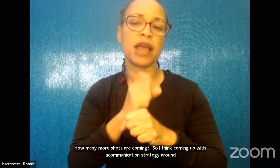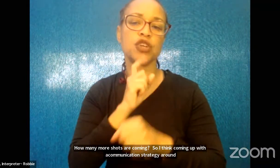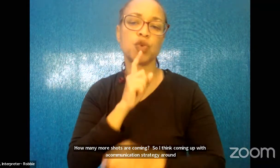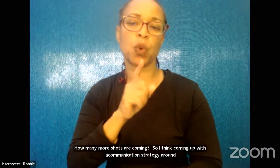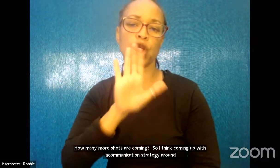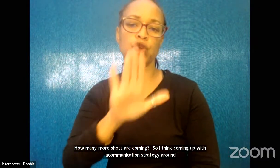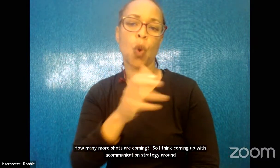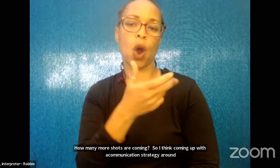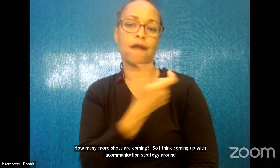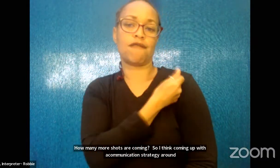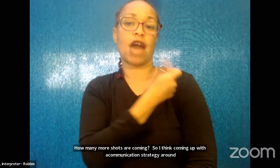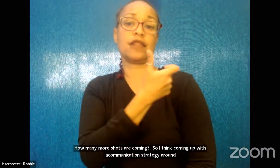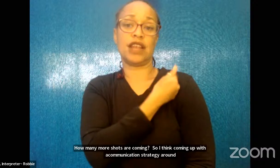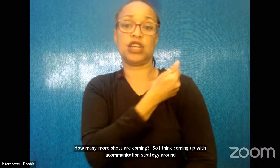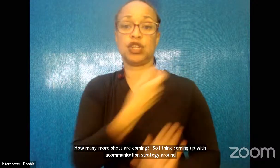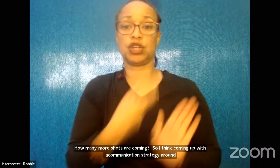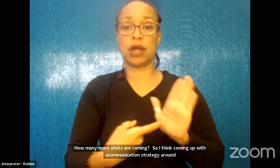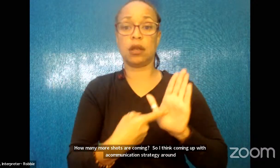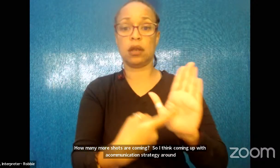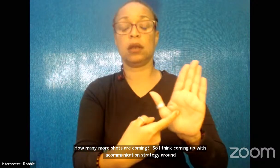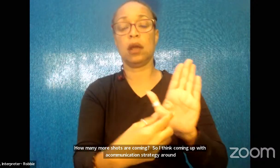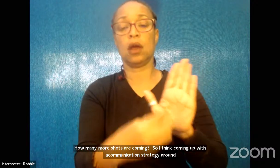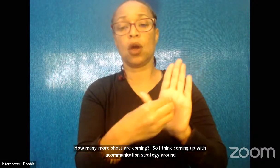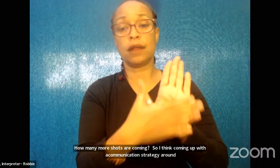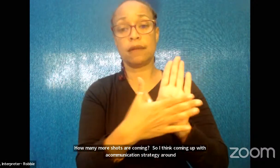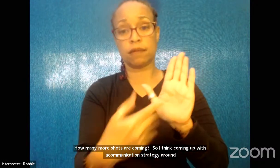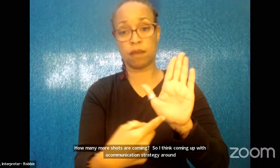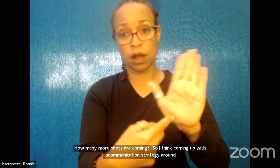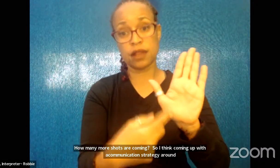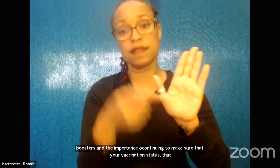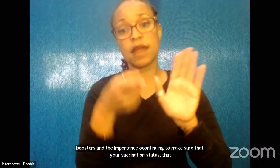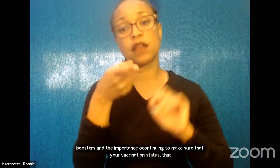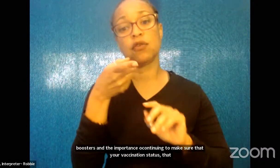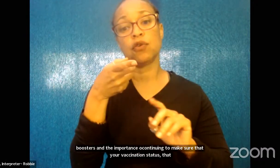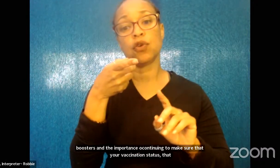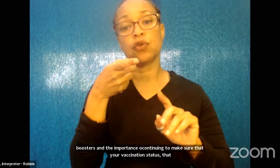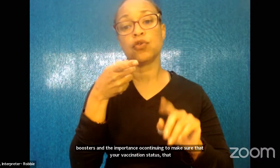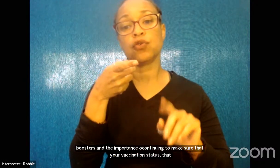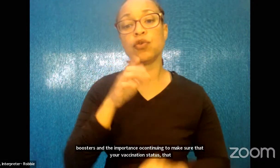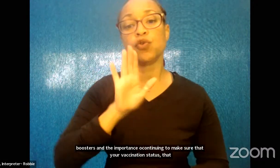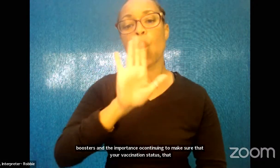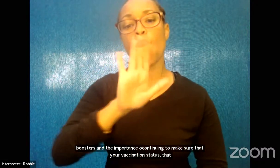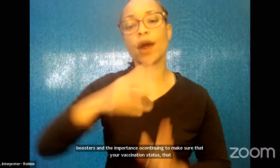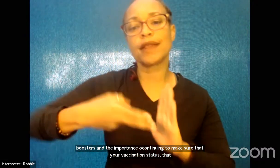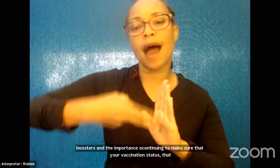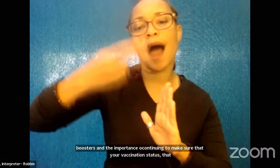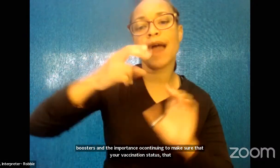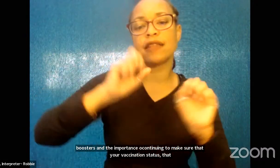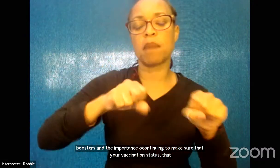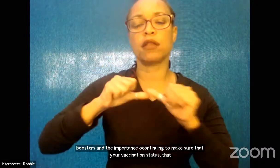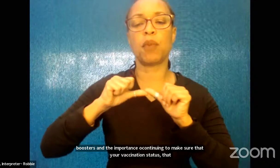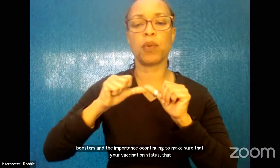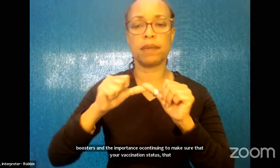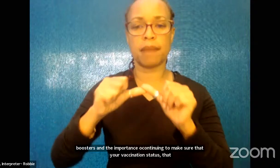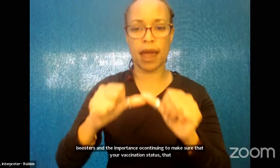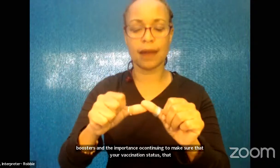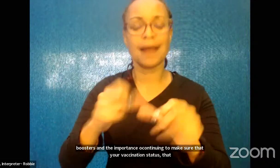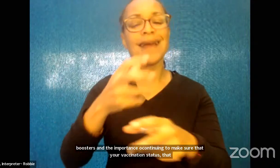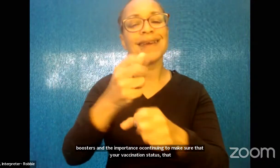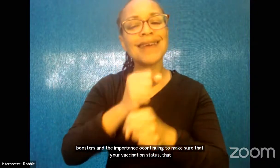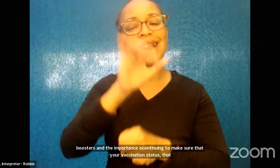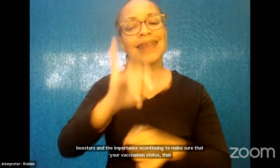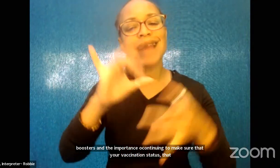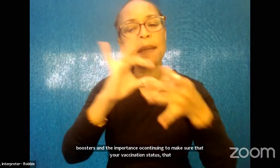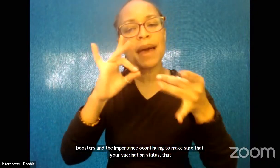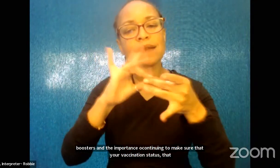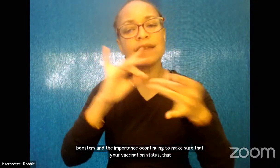status, that you remain as, your antibodies remain as high as possible. We're really getting that message out to the